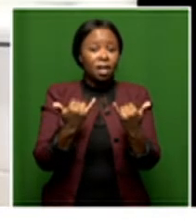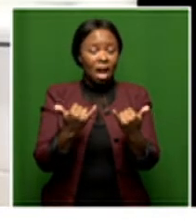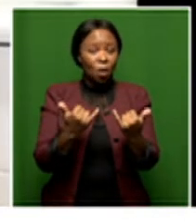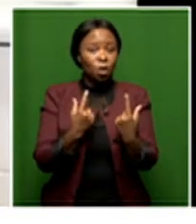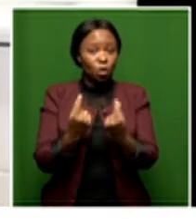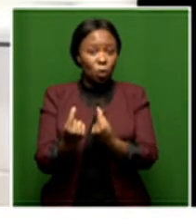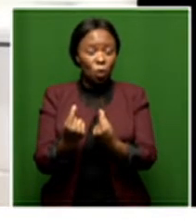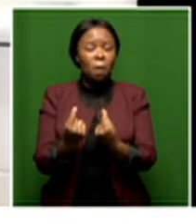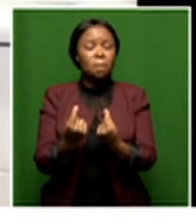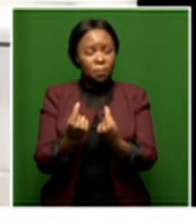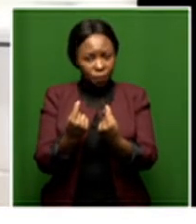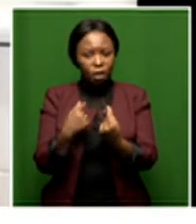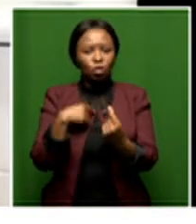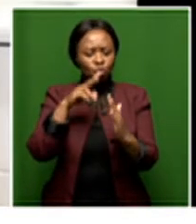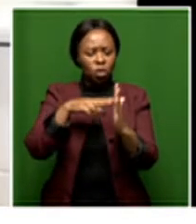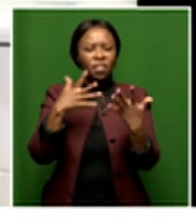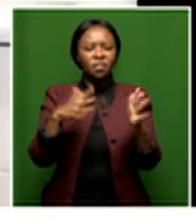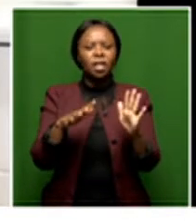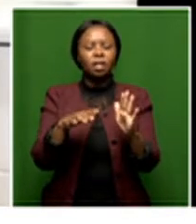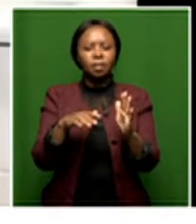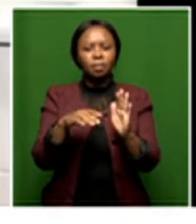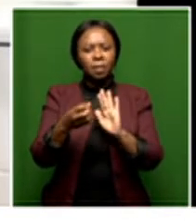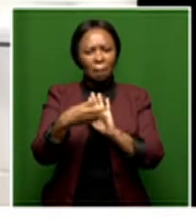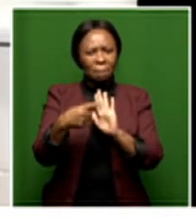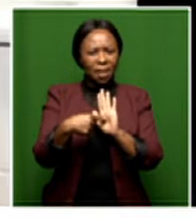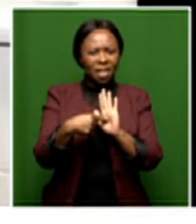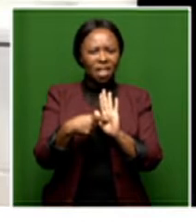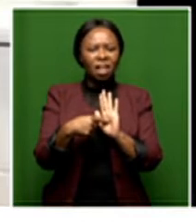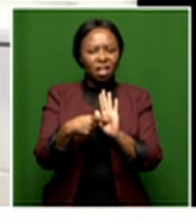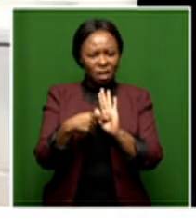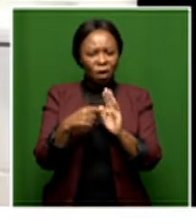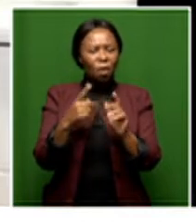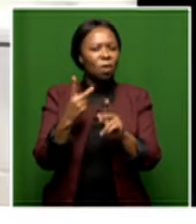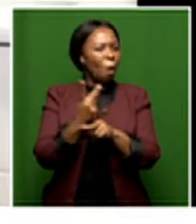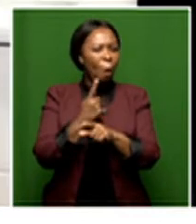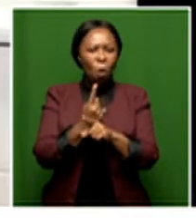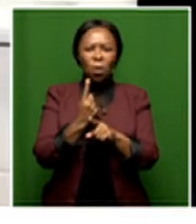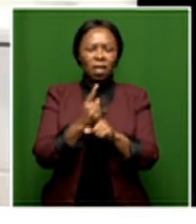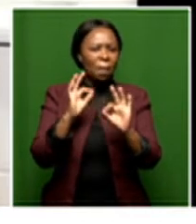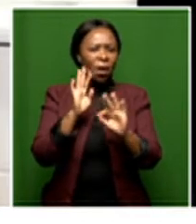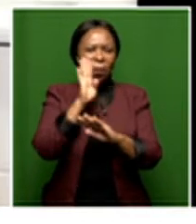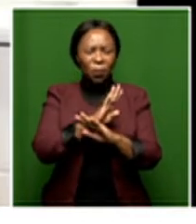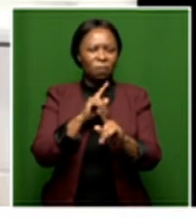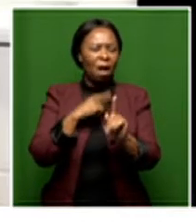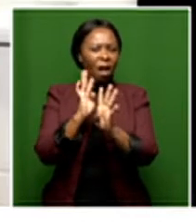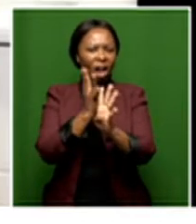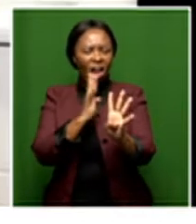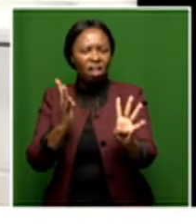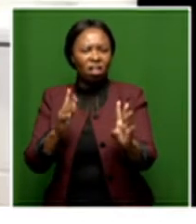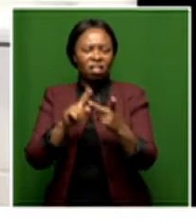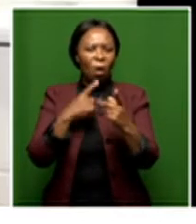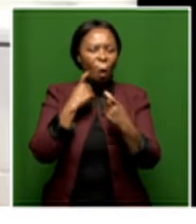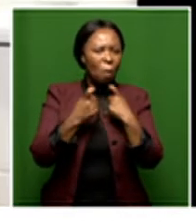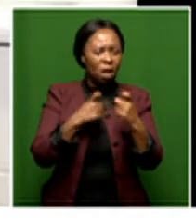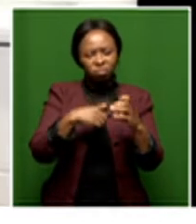And, you'll have read in the media, as I've done, it hasn't always gone perfectly, long queues, complaints, etc. So we need